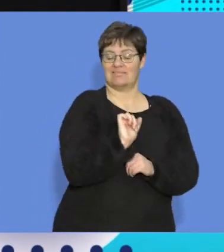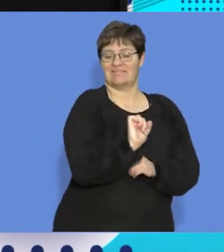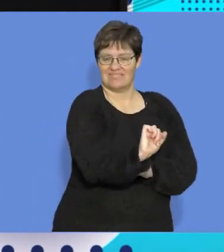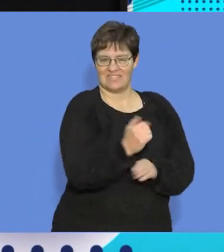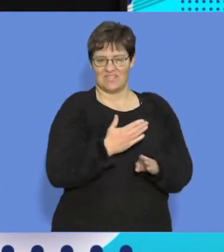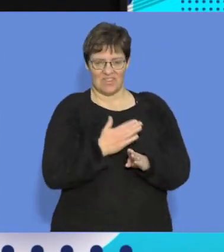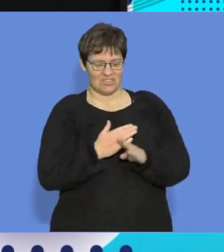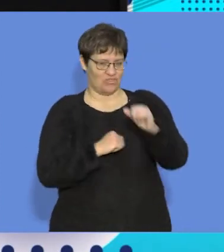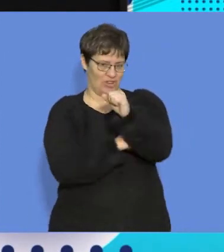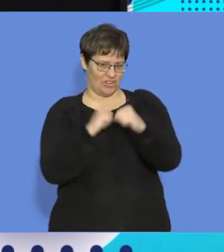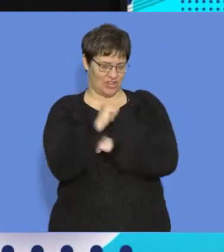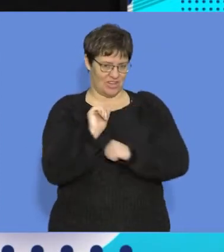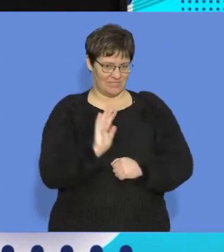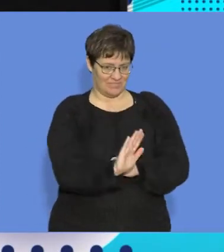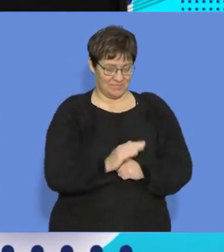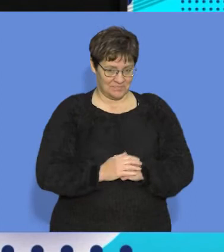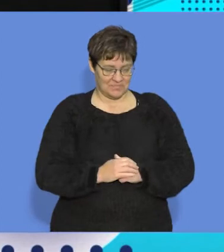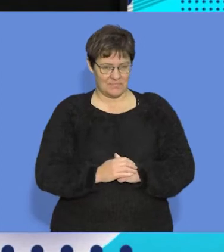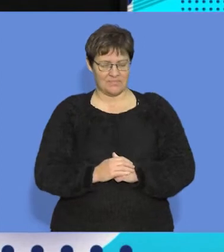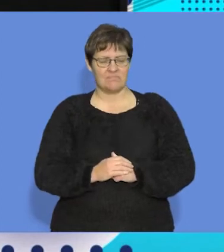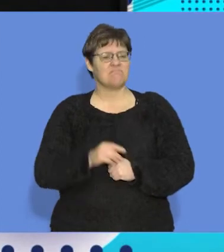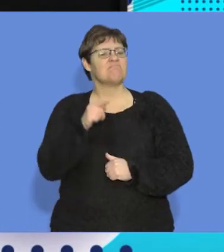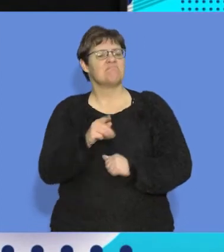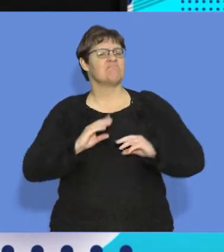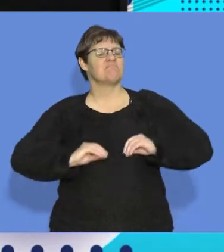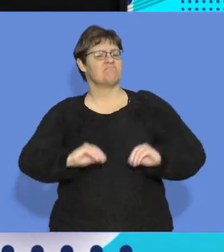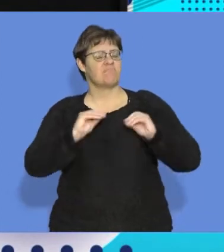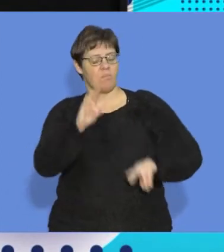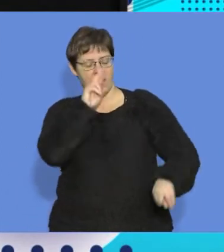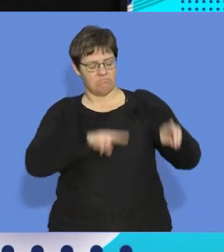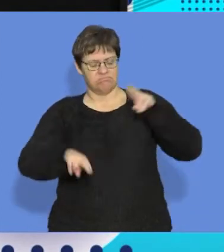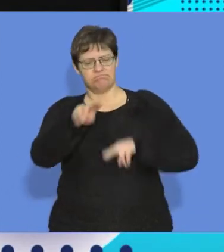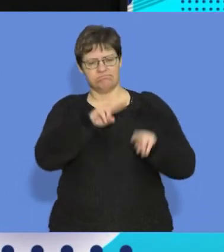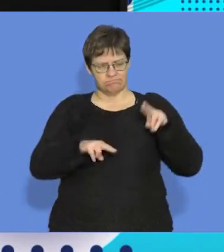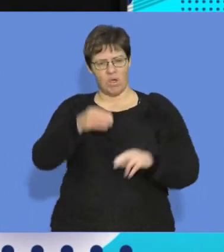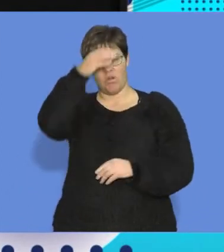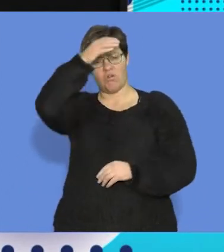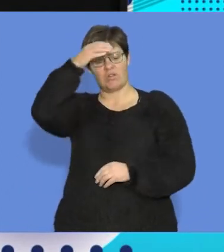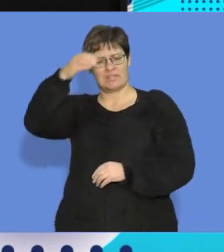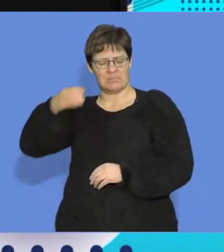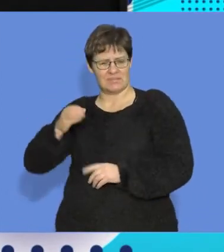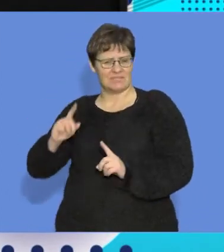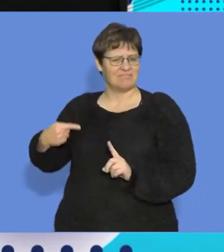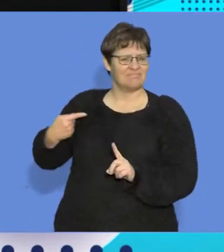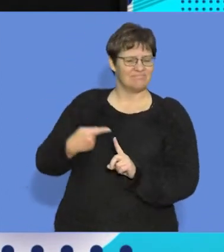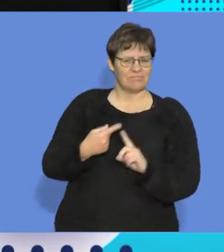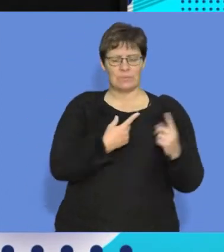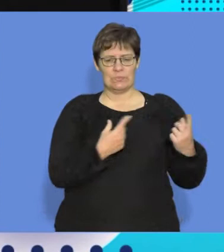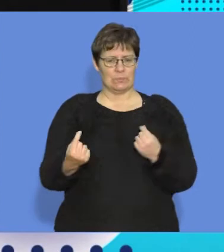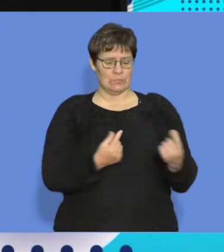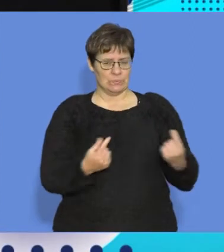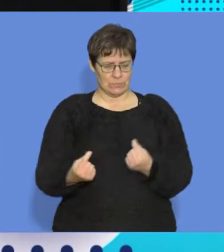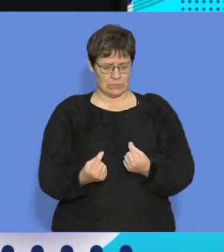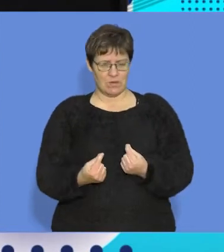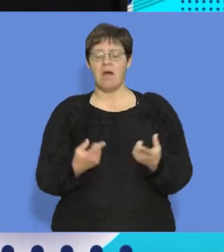and structure. And in this lesson, I'm going to be revising some of the concepts we dealt with in our earlier lessons